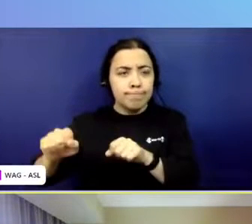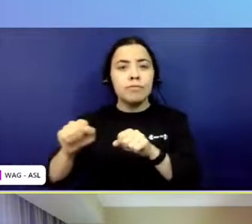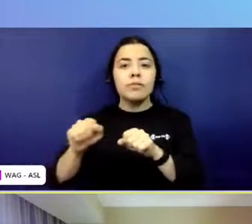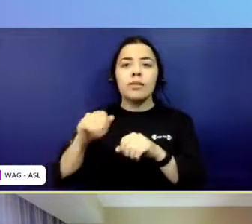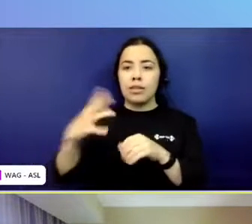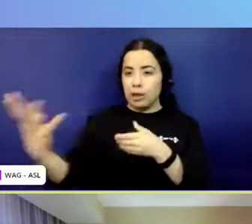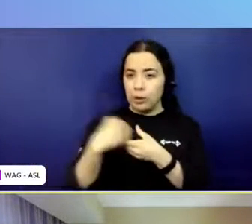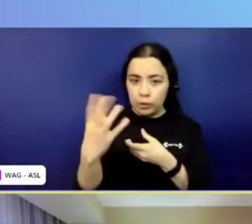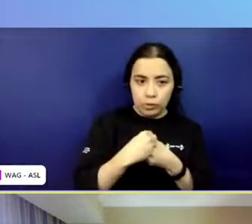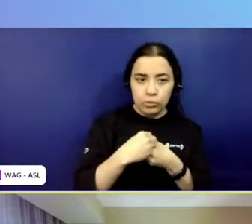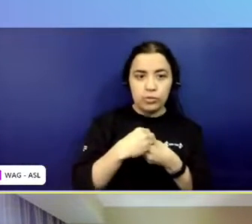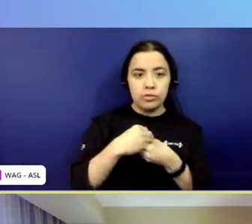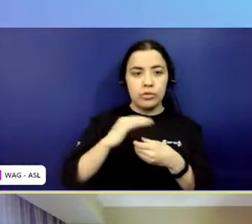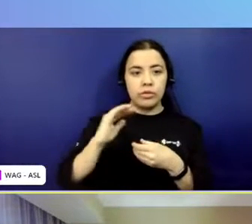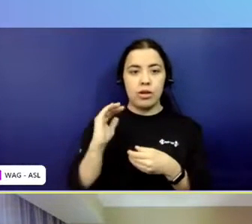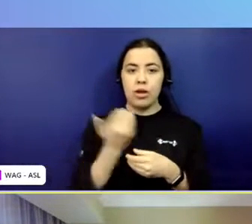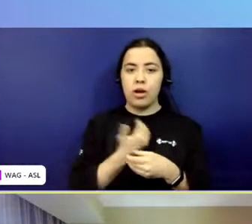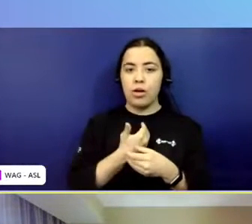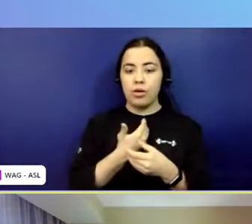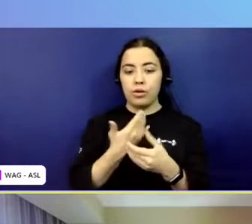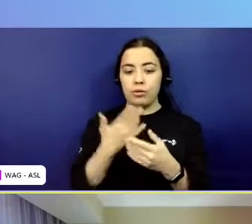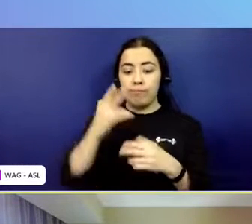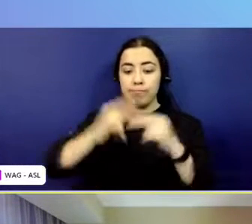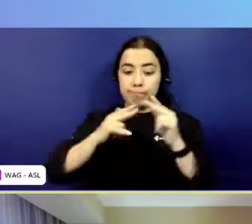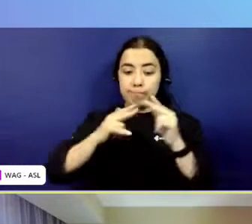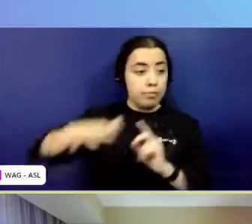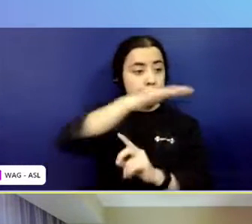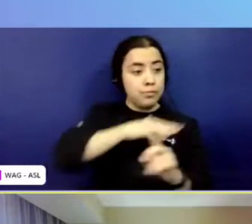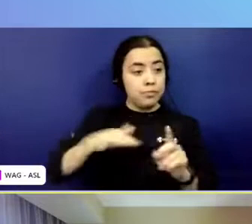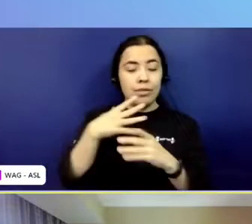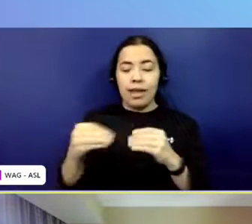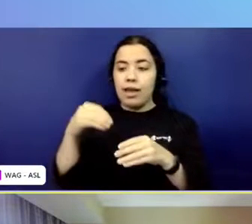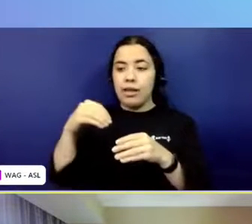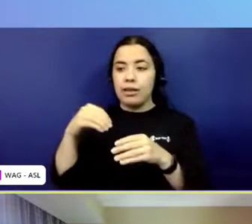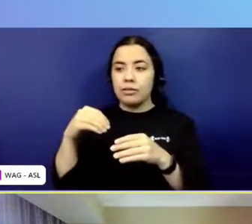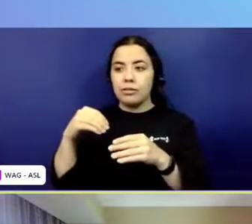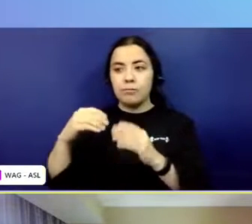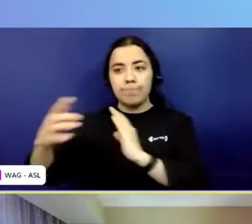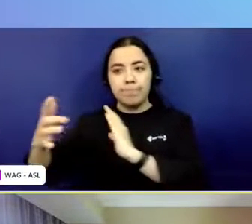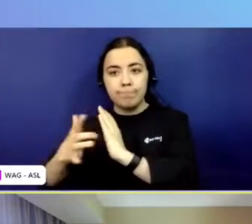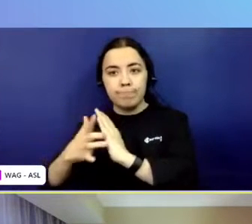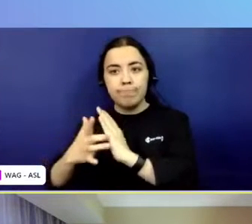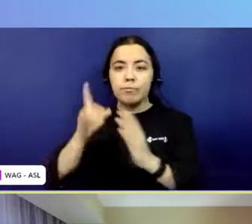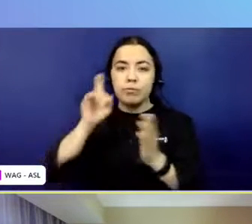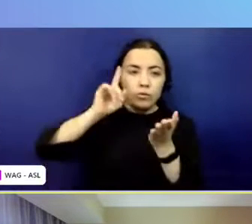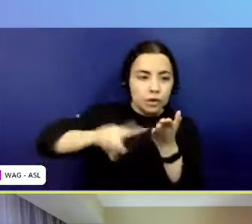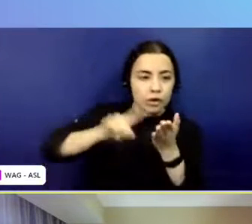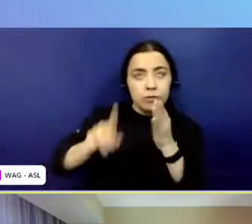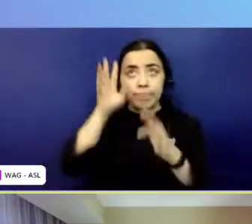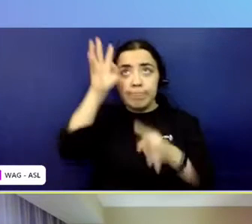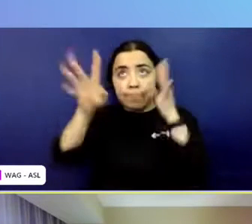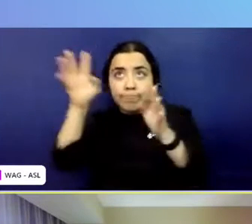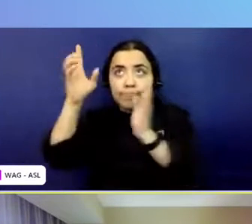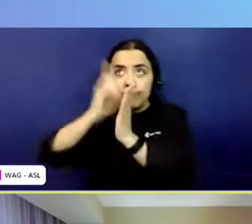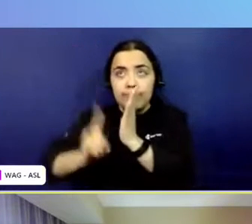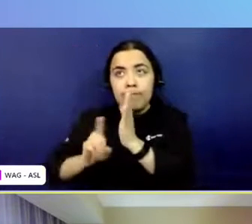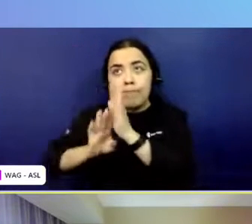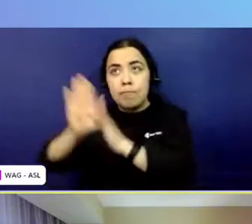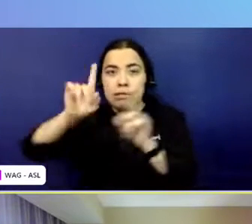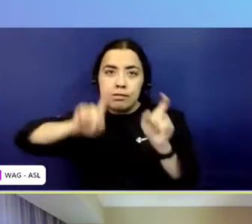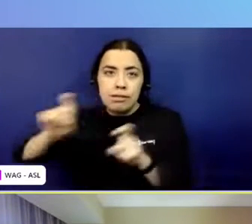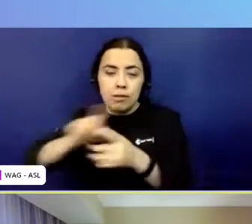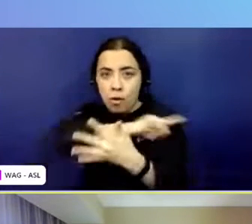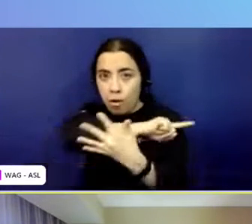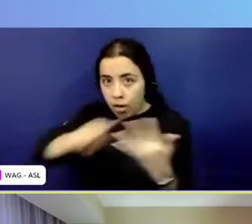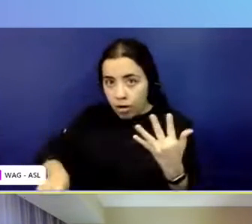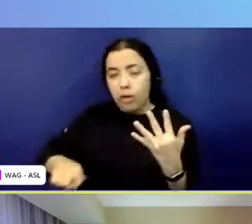stay experiences. Whether in research, ideation, design, development, or testing, we live